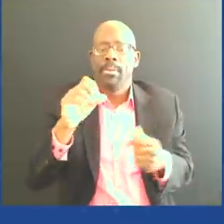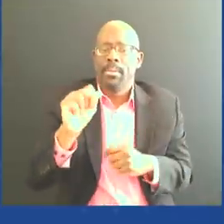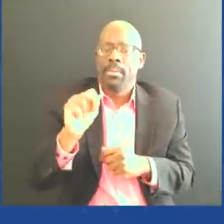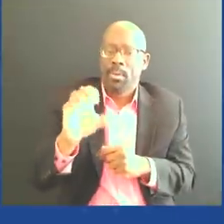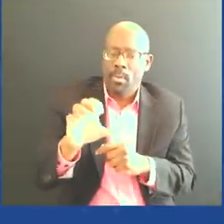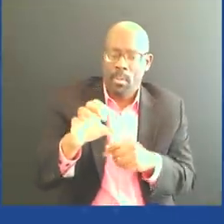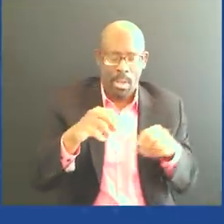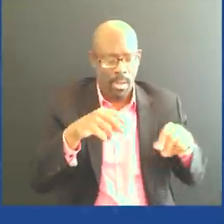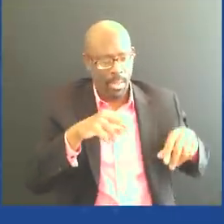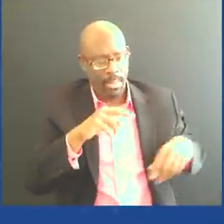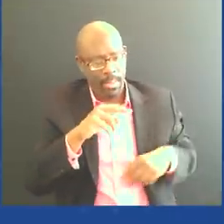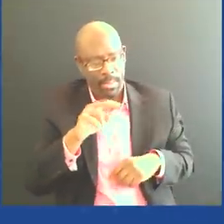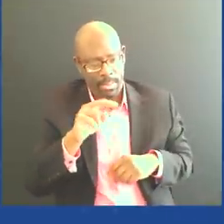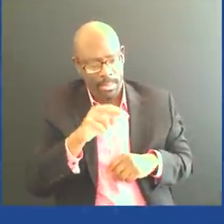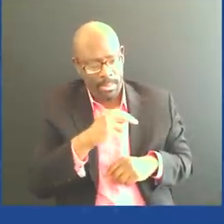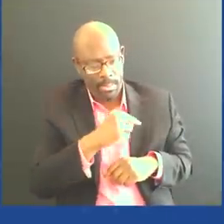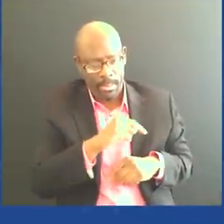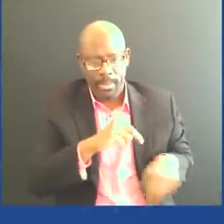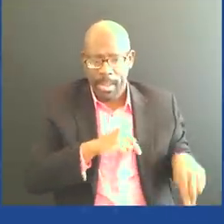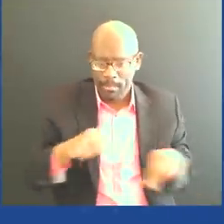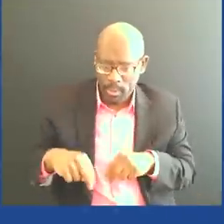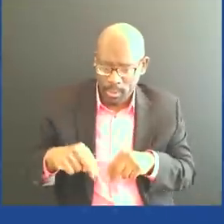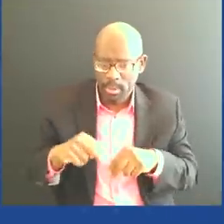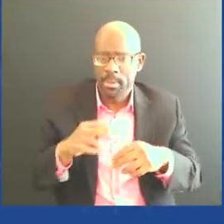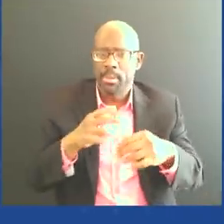Force leadership, for bringing us here today.